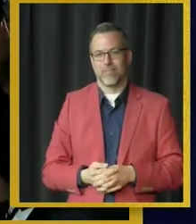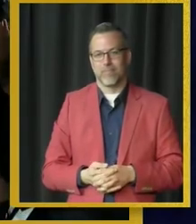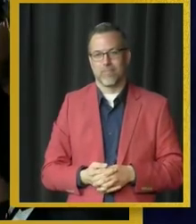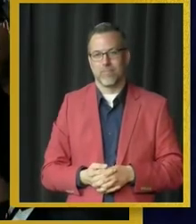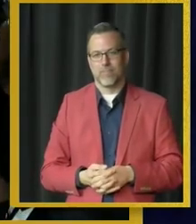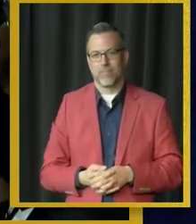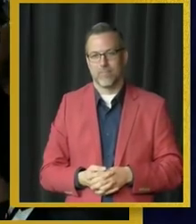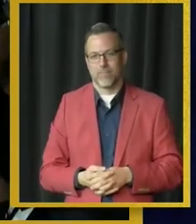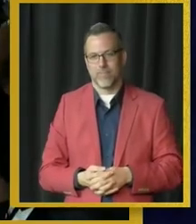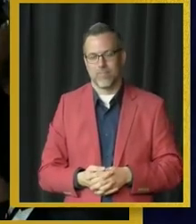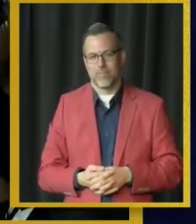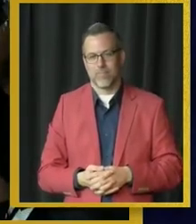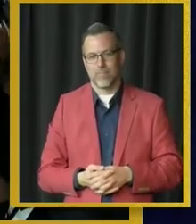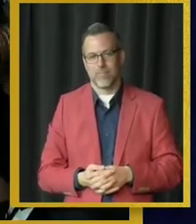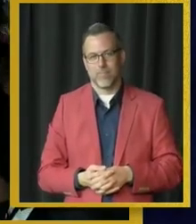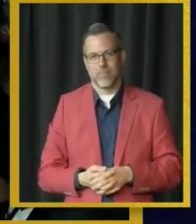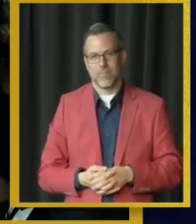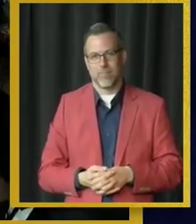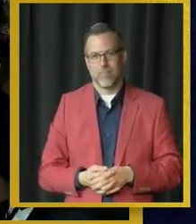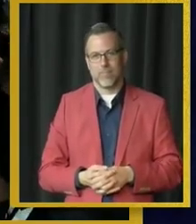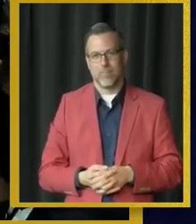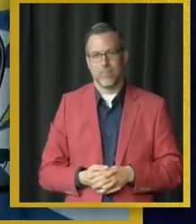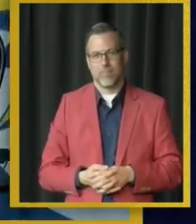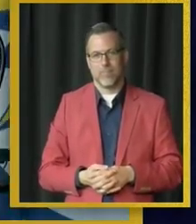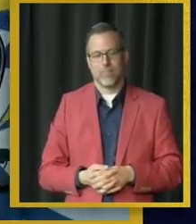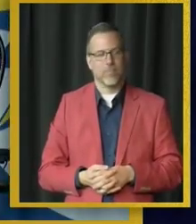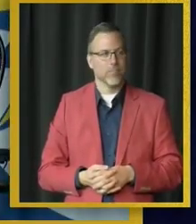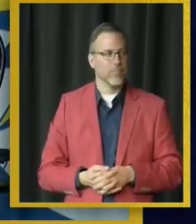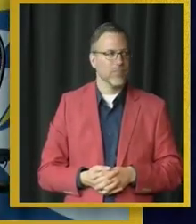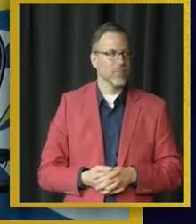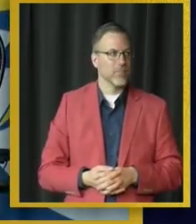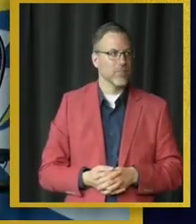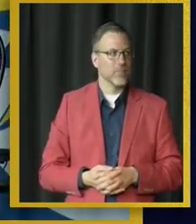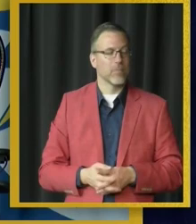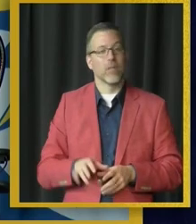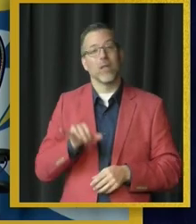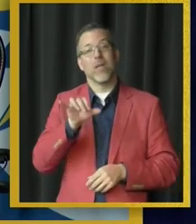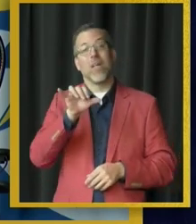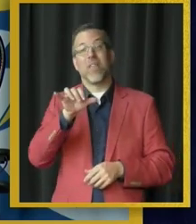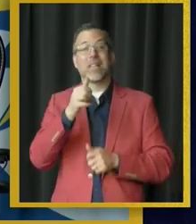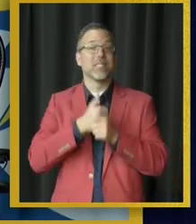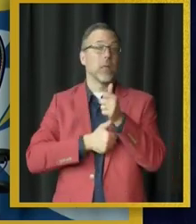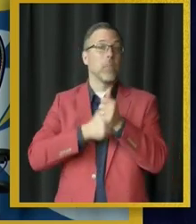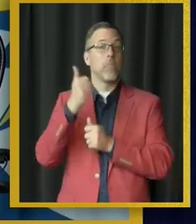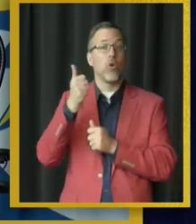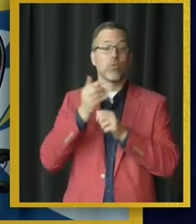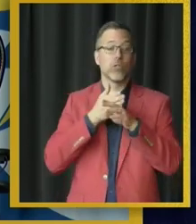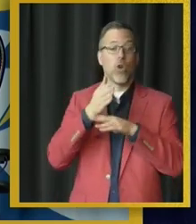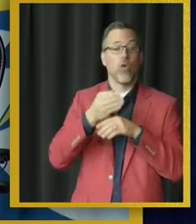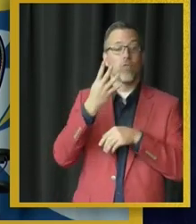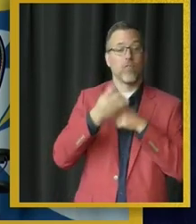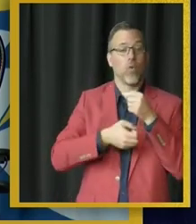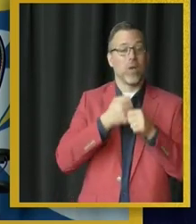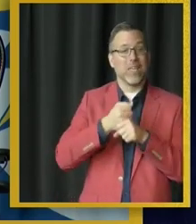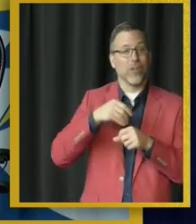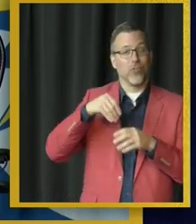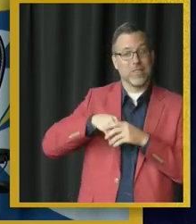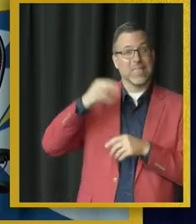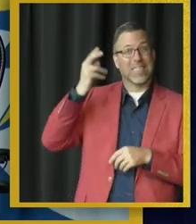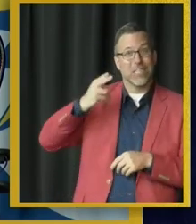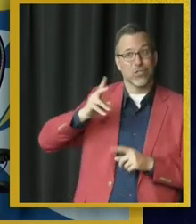And that's the largest increase over a four-year period in the history of Metro, by